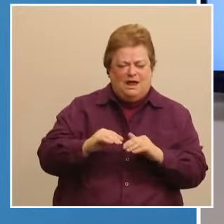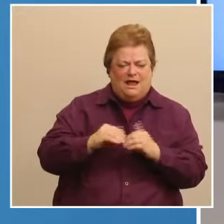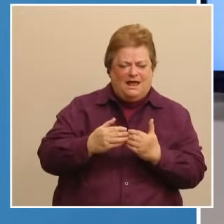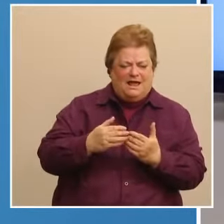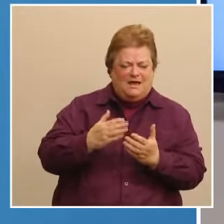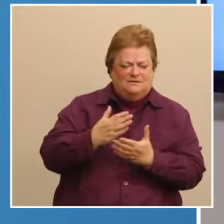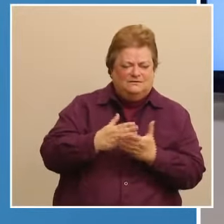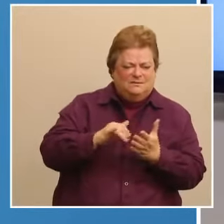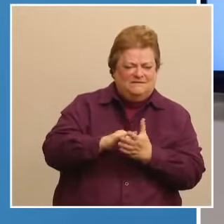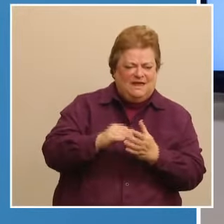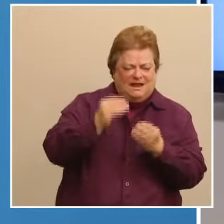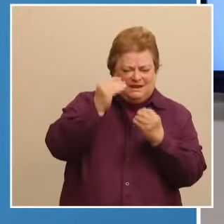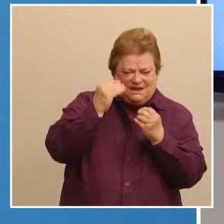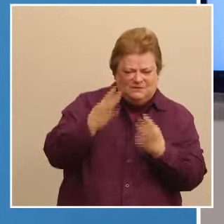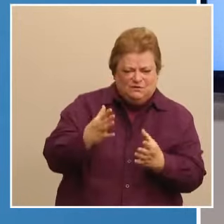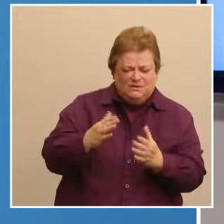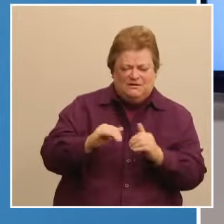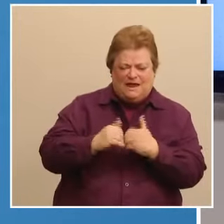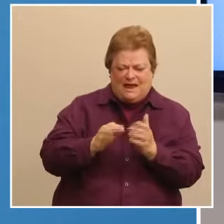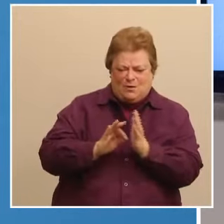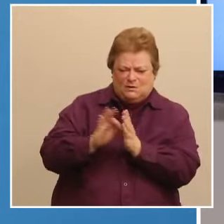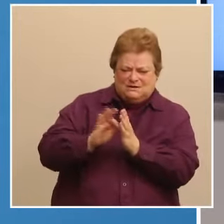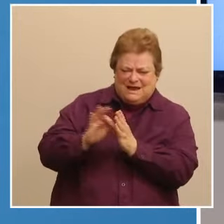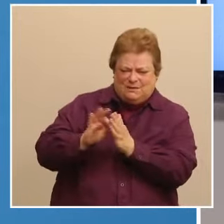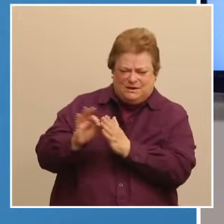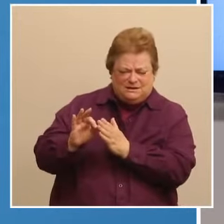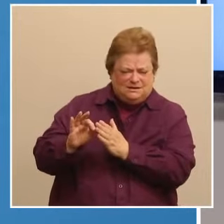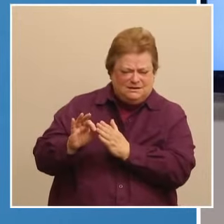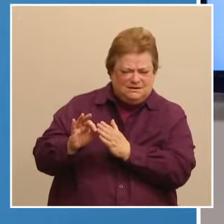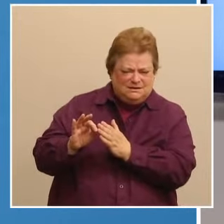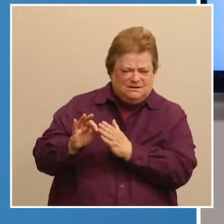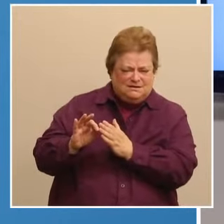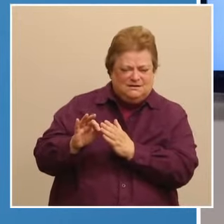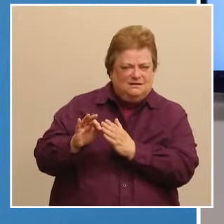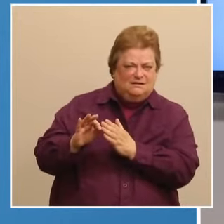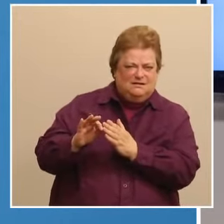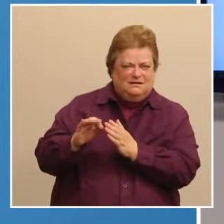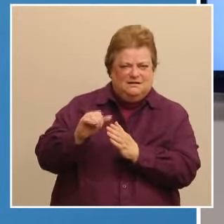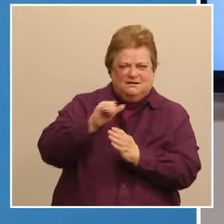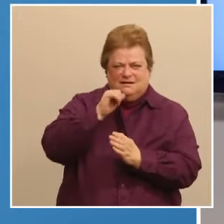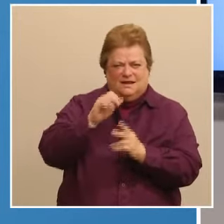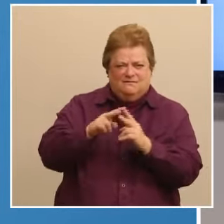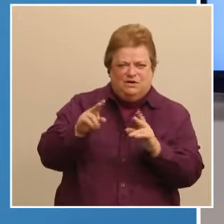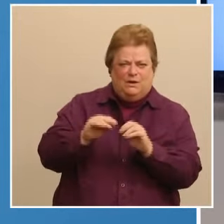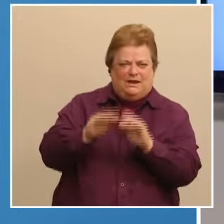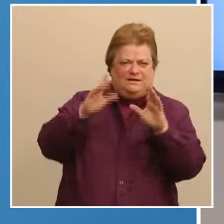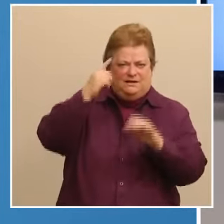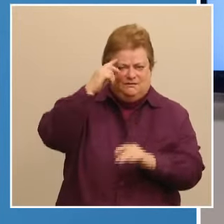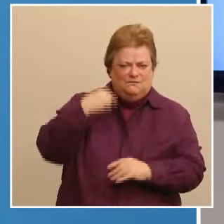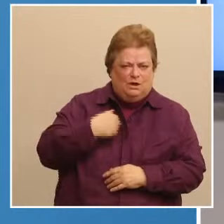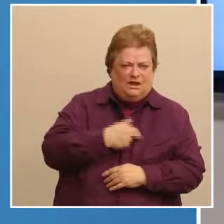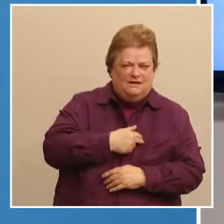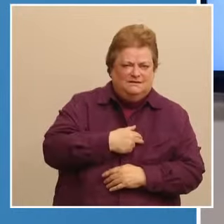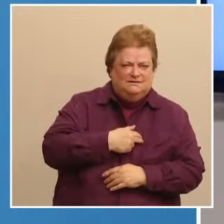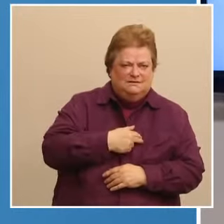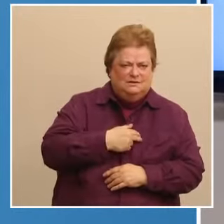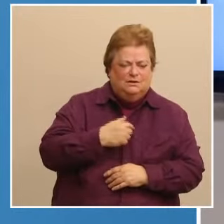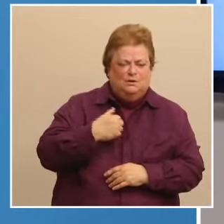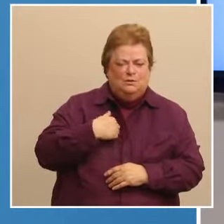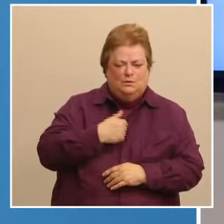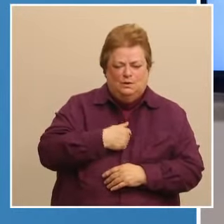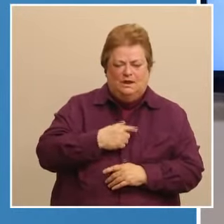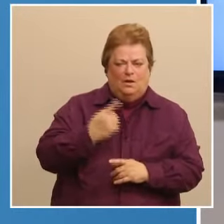some of the information and how it's being counted. It's not really clear to us. We go to